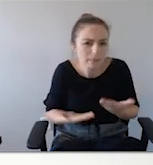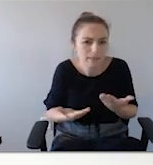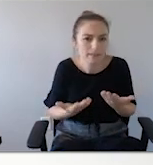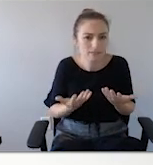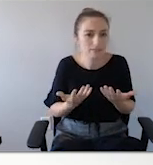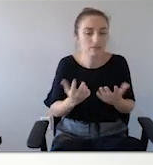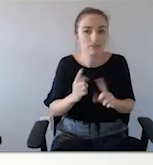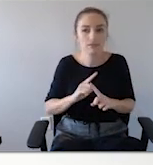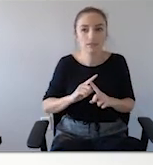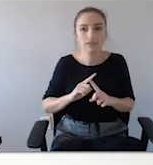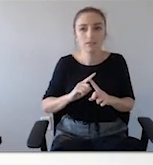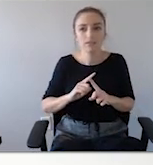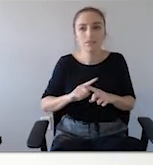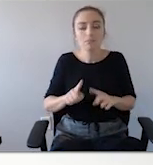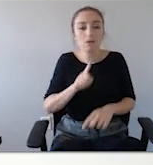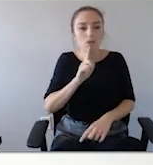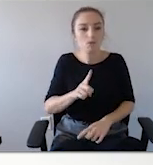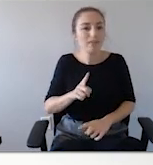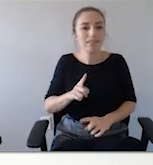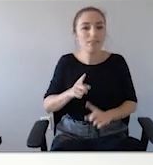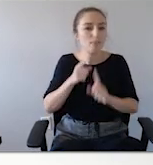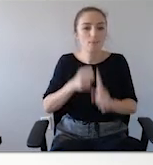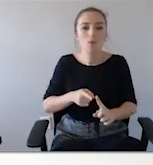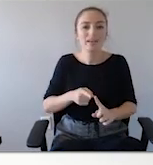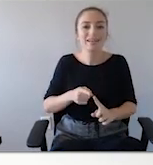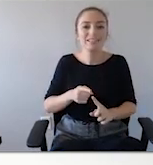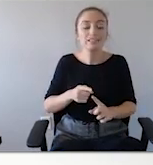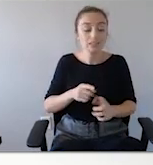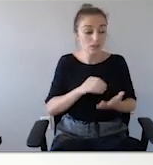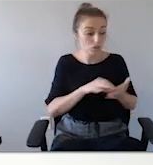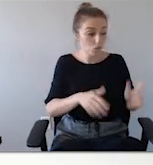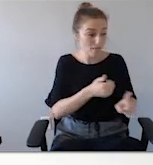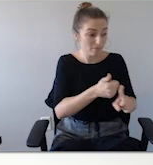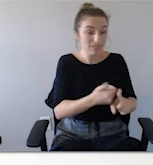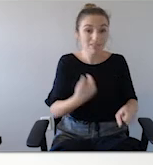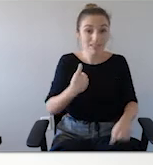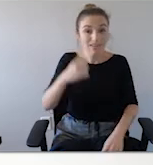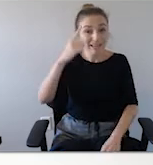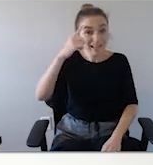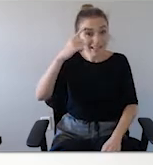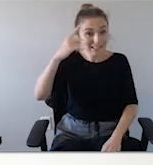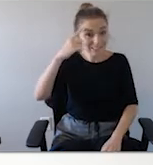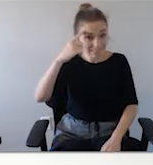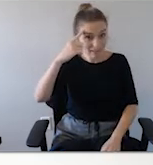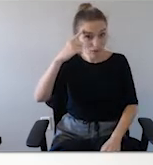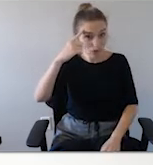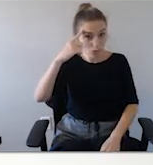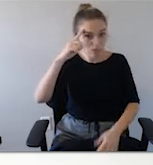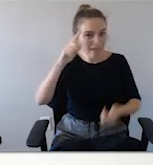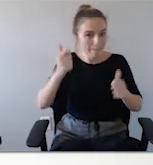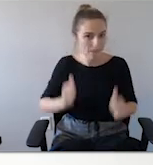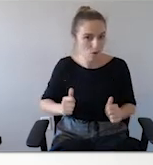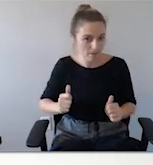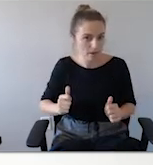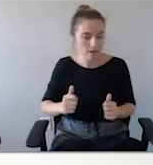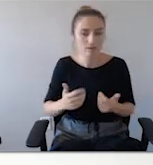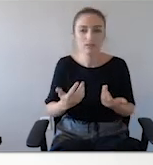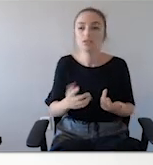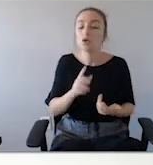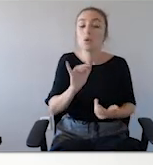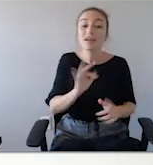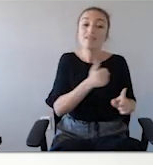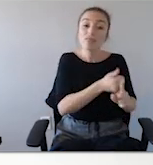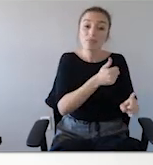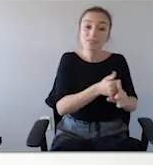anyway, if your student is off of regular standards, at least presently, they are not going to go to college